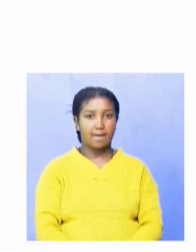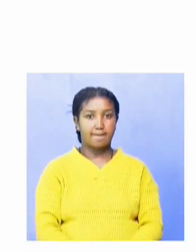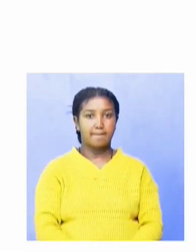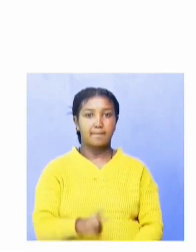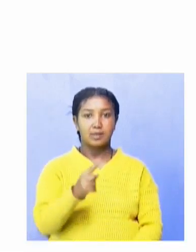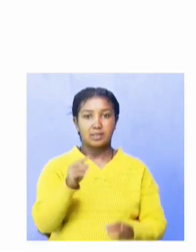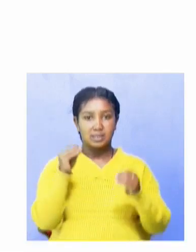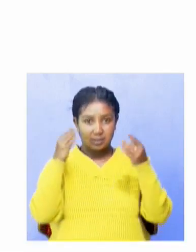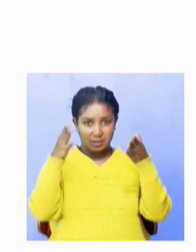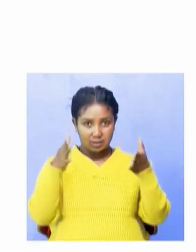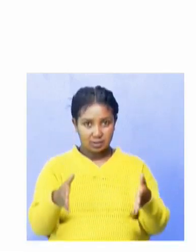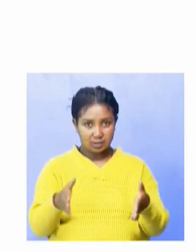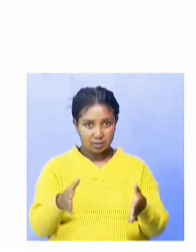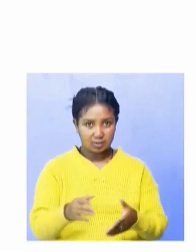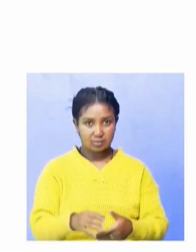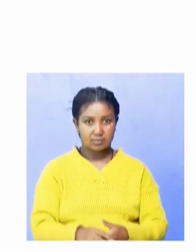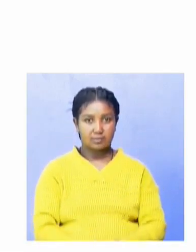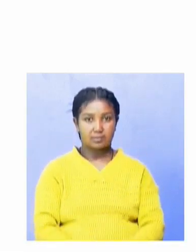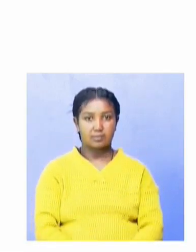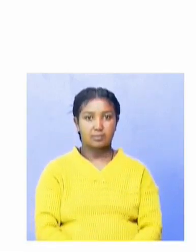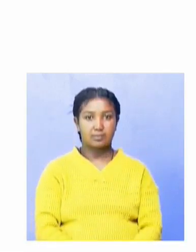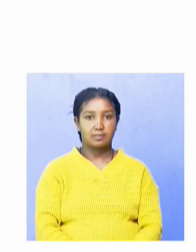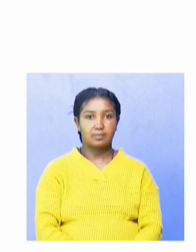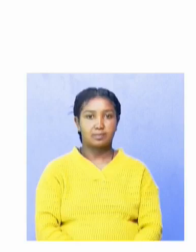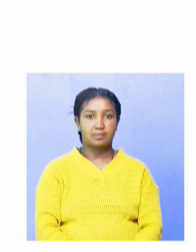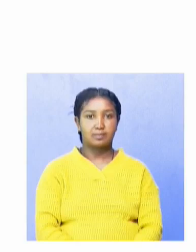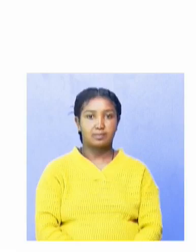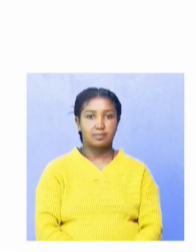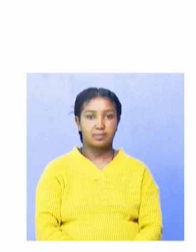the teacher